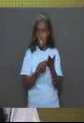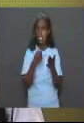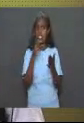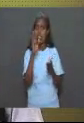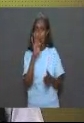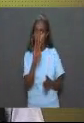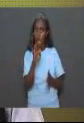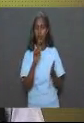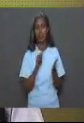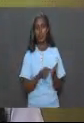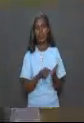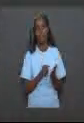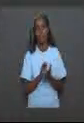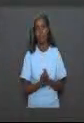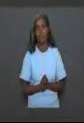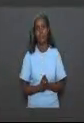these 4 points.